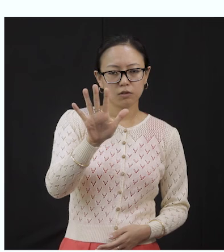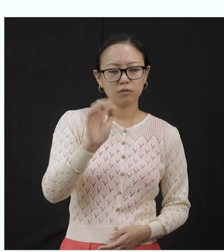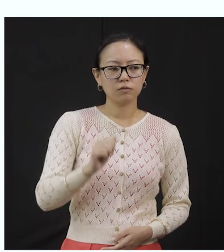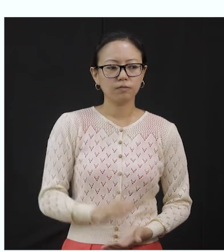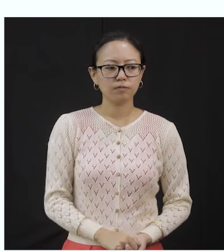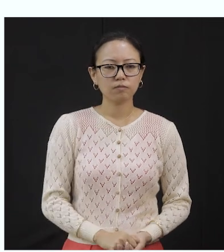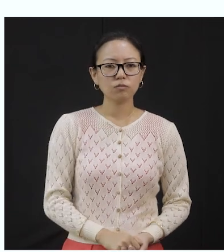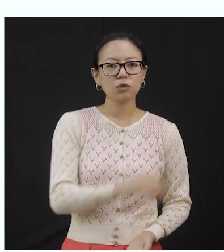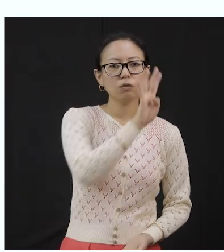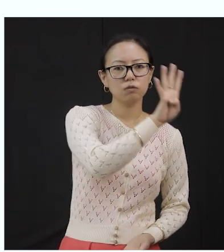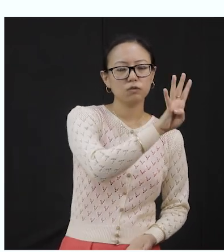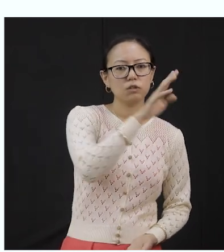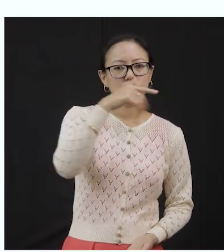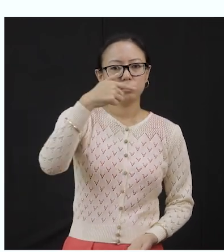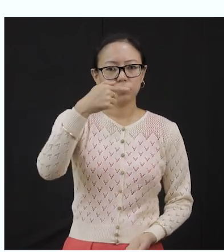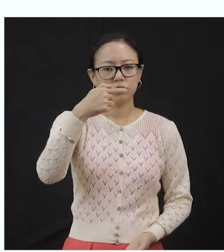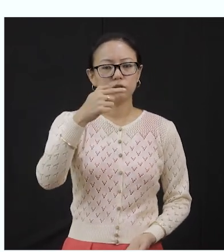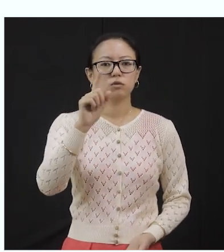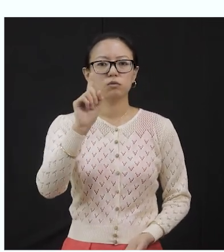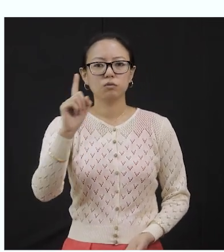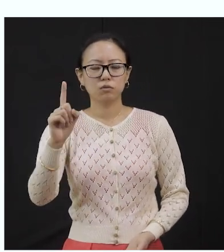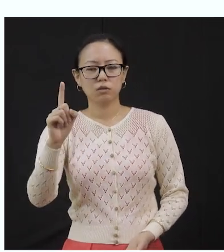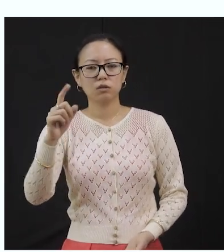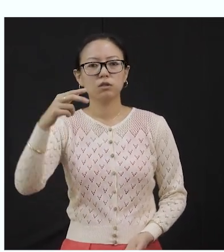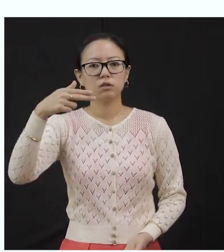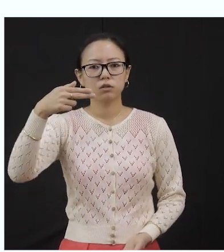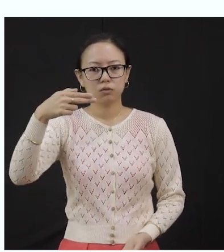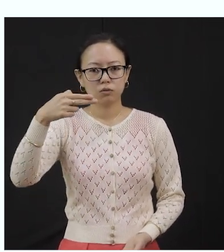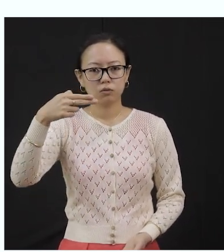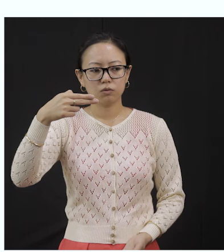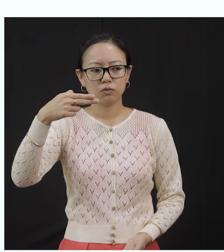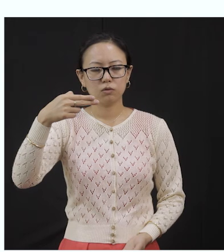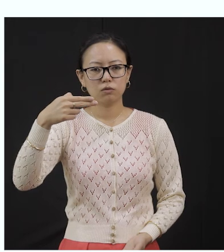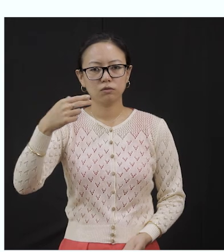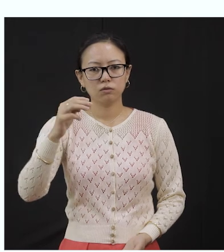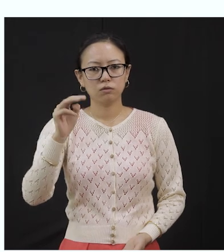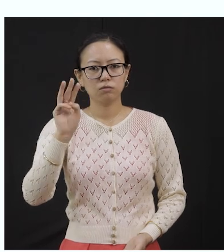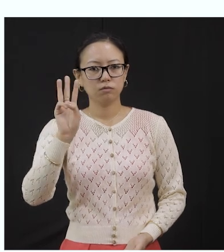5. Yes. Then 4 minus 1 is equal to